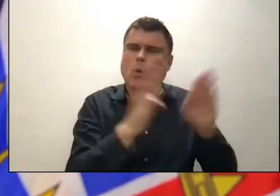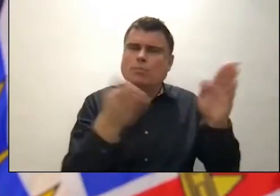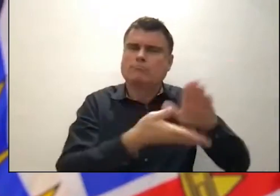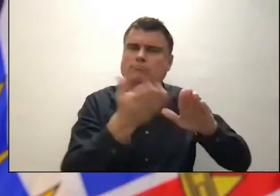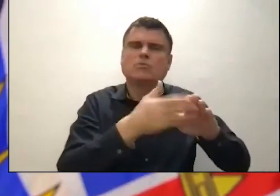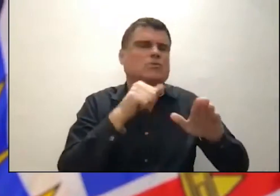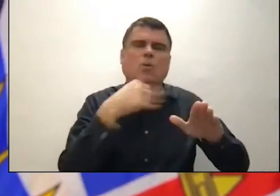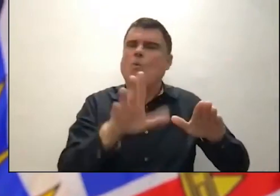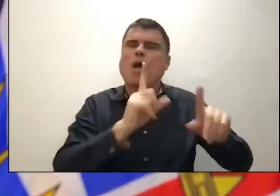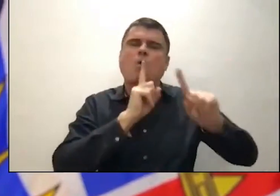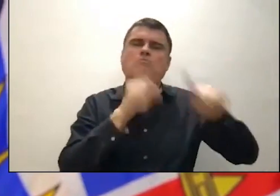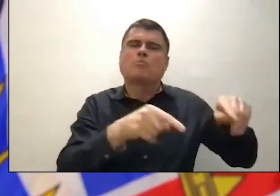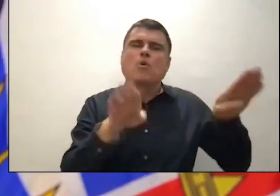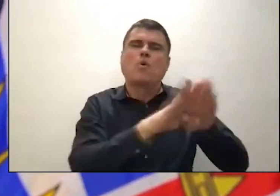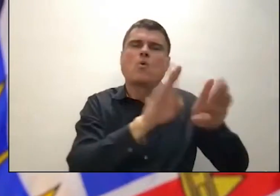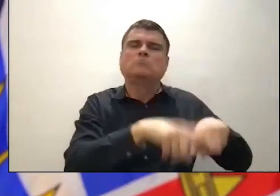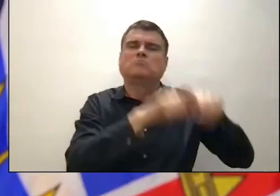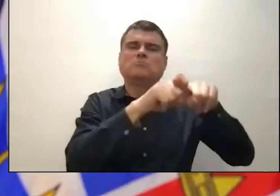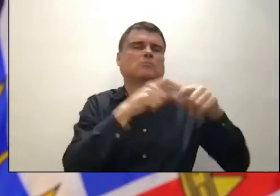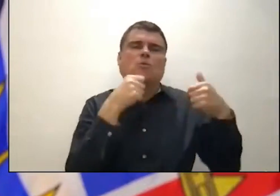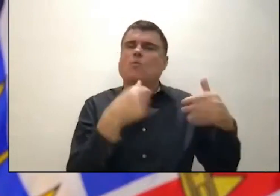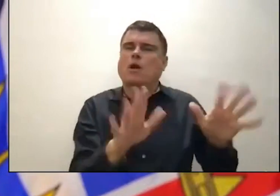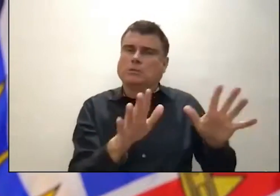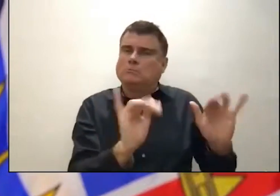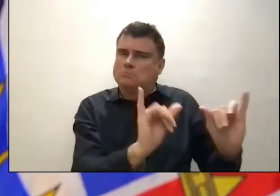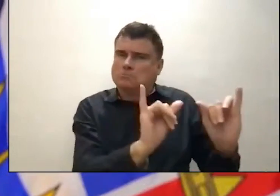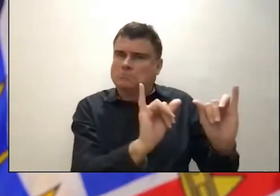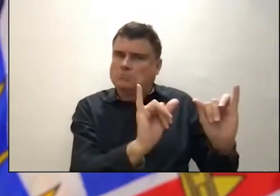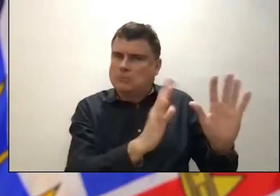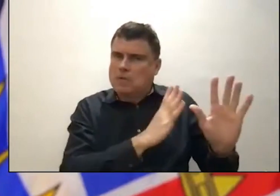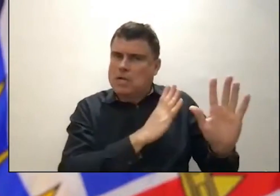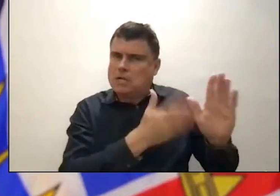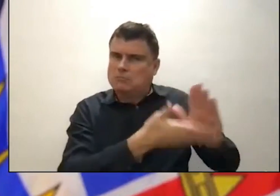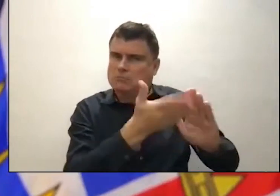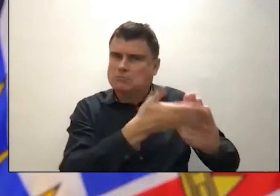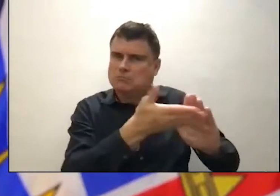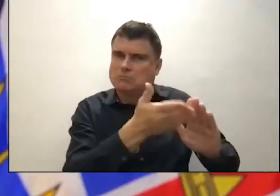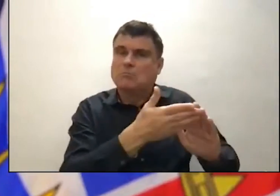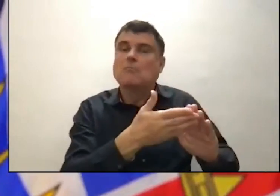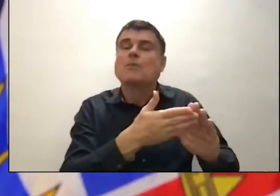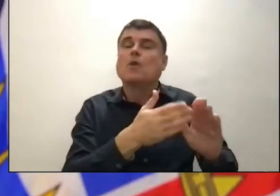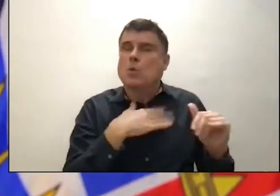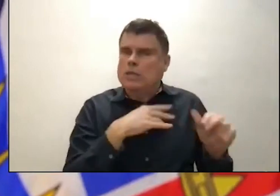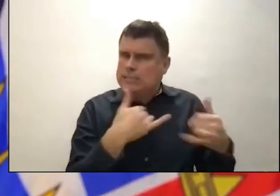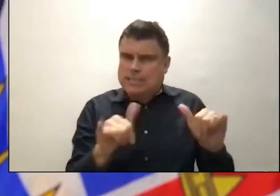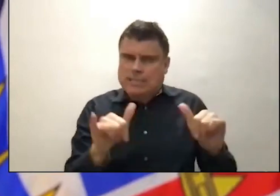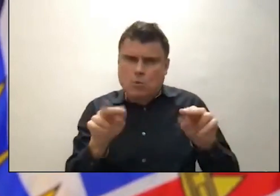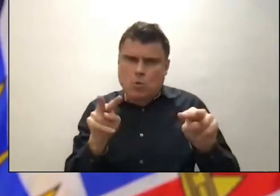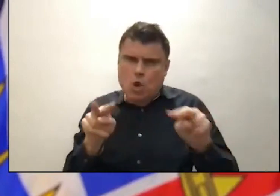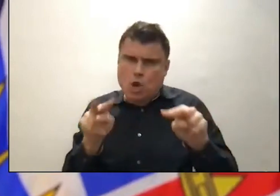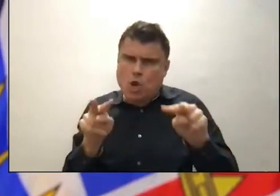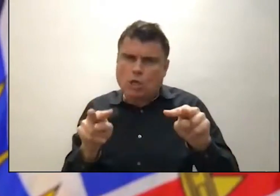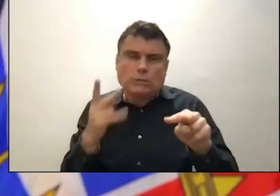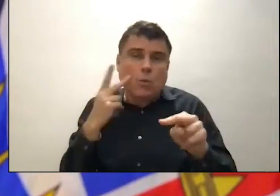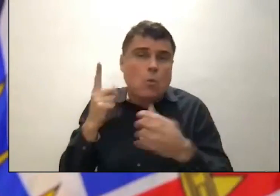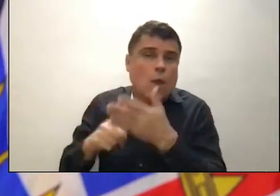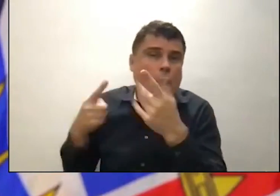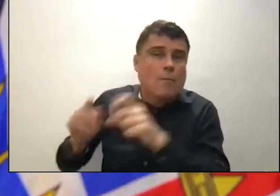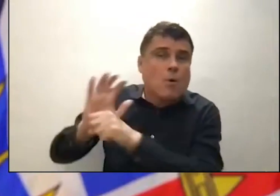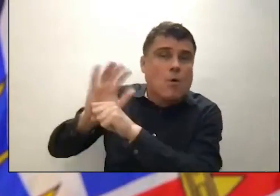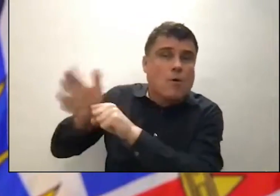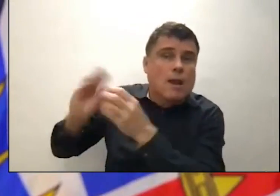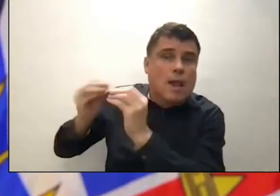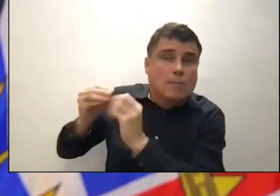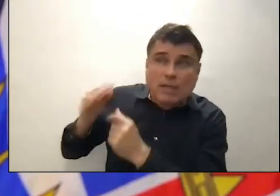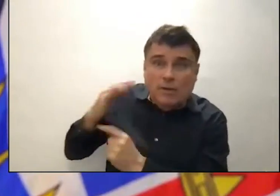We will be closely monitoring, of course, the situation, and we'll make changes as we need to. That is something we've had to do.